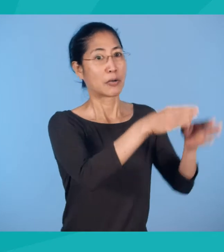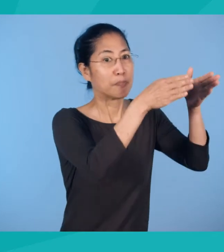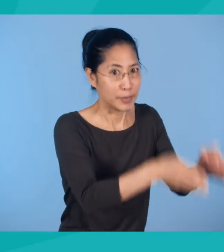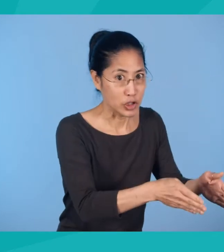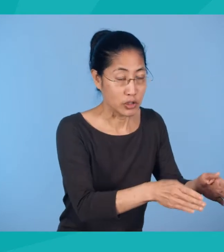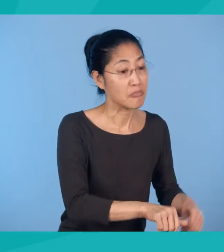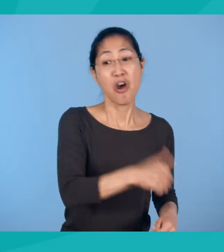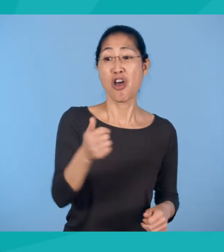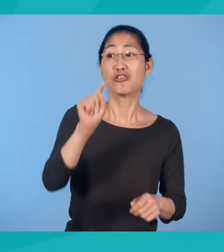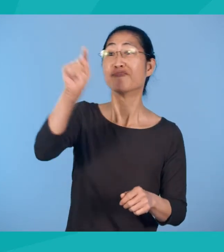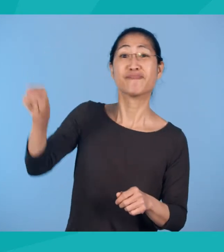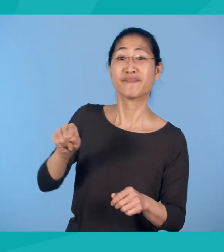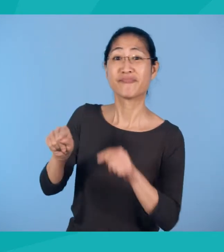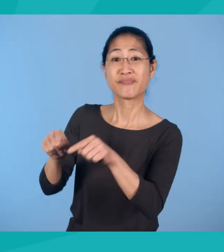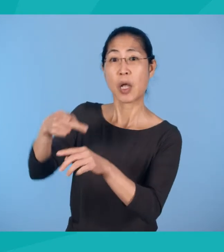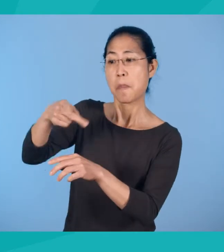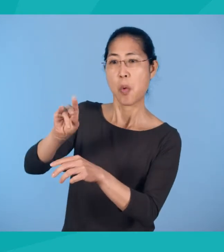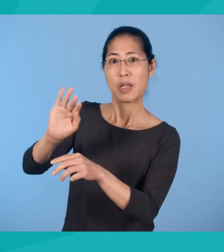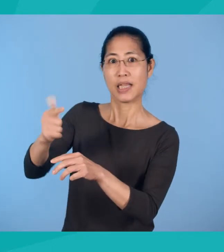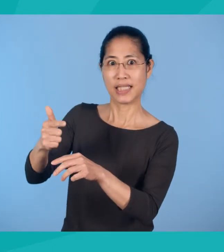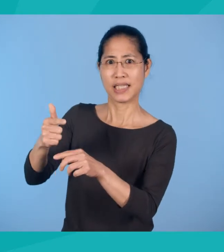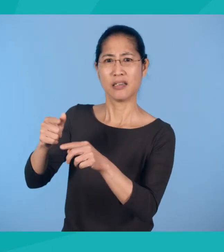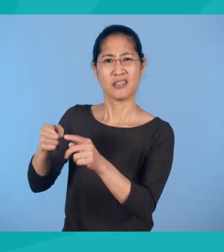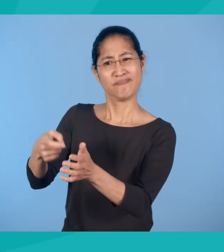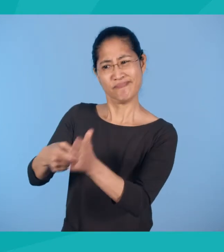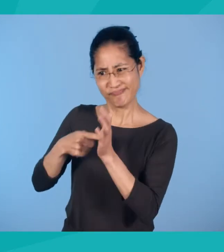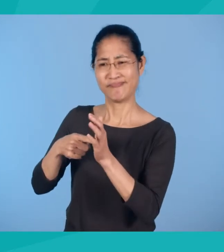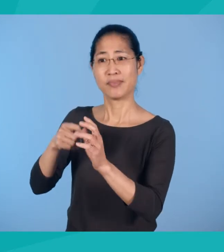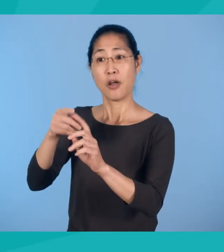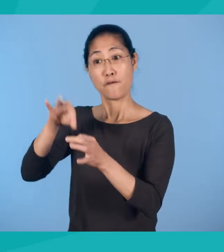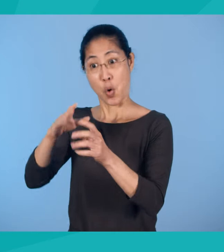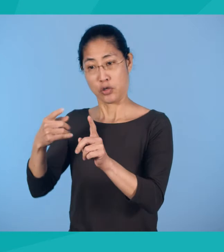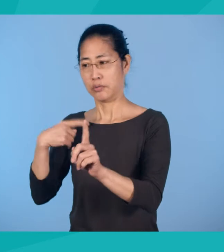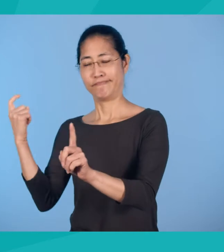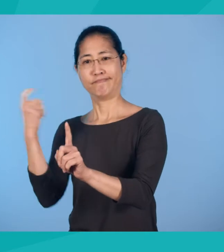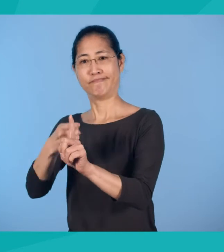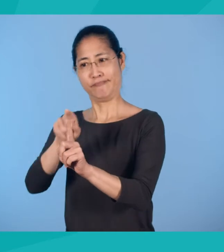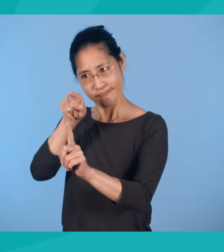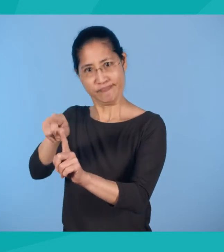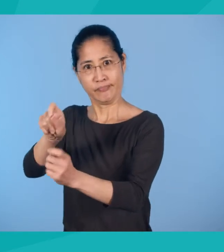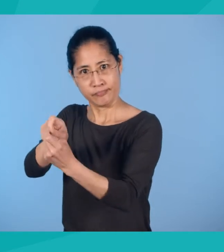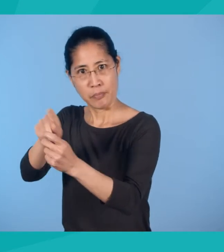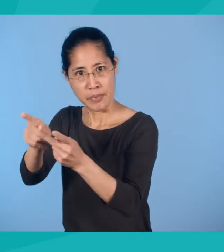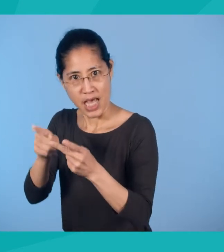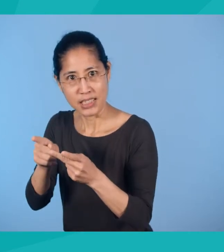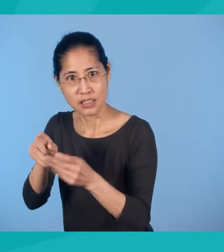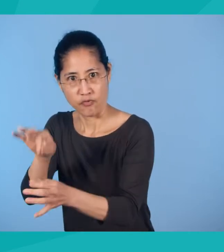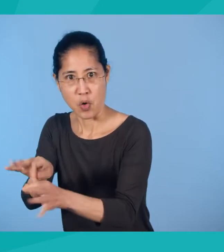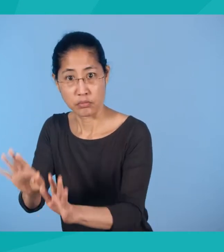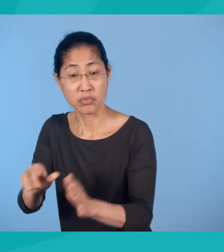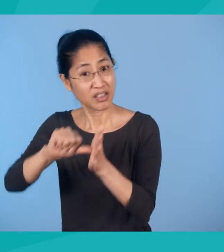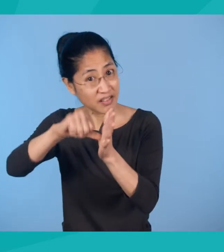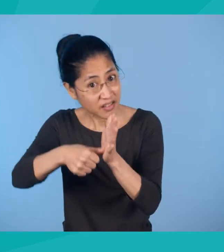The important difference is that vote centers print ballots on demand so that they can print the voter their specific ballot style. There can be thousands of